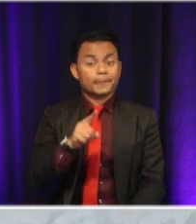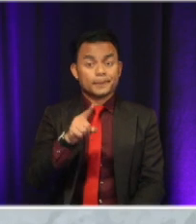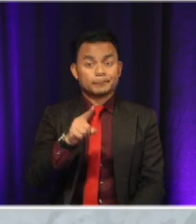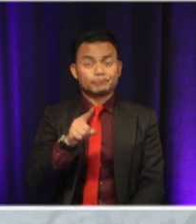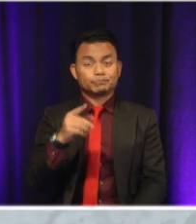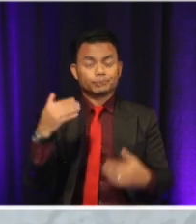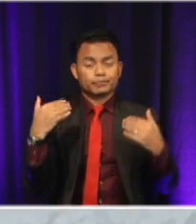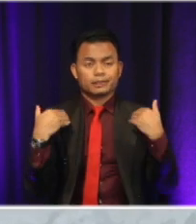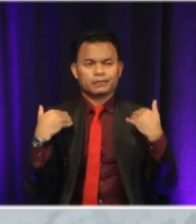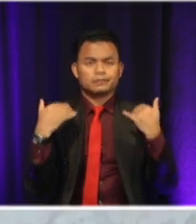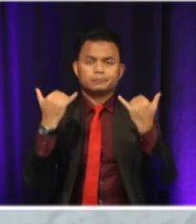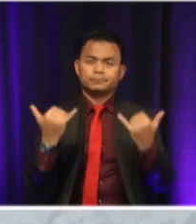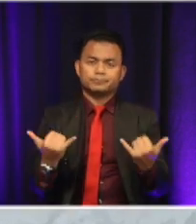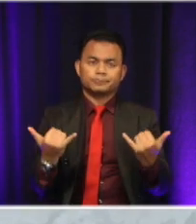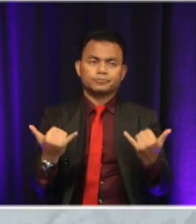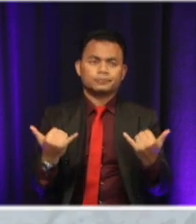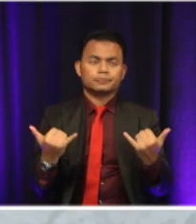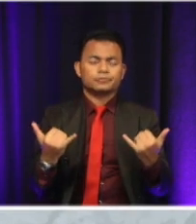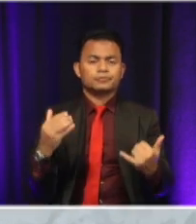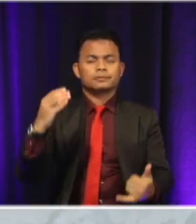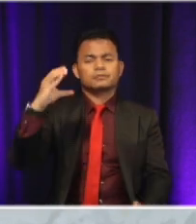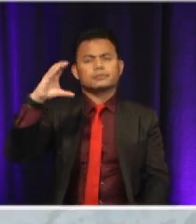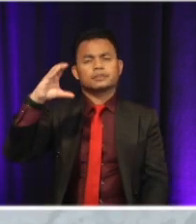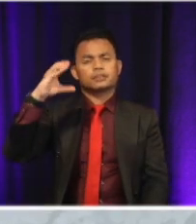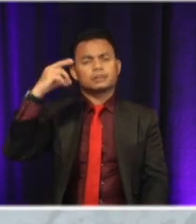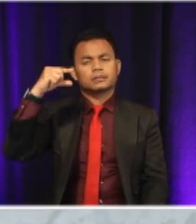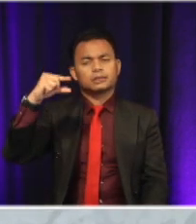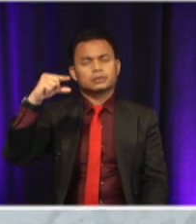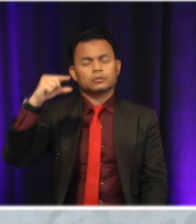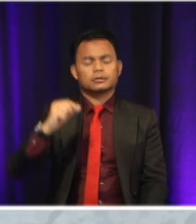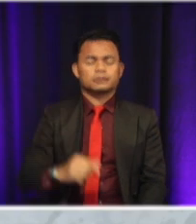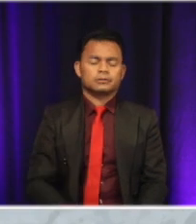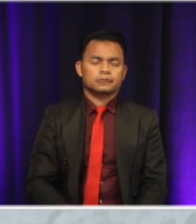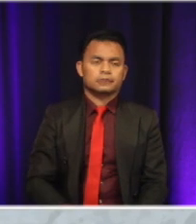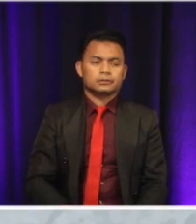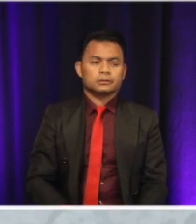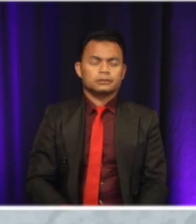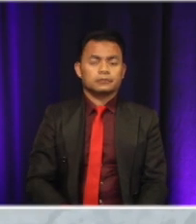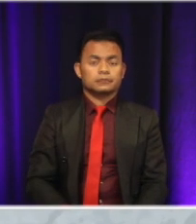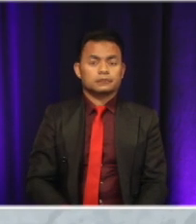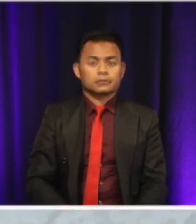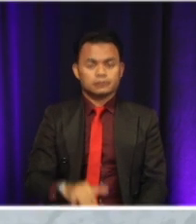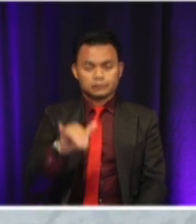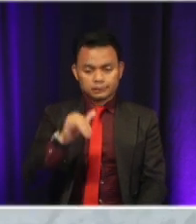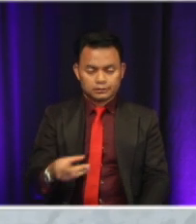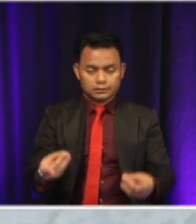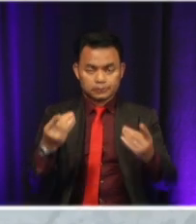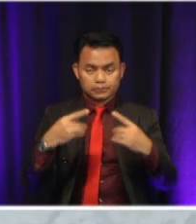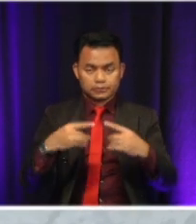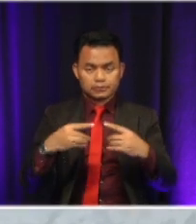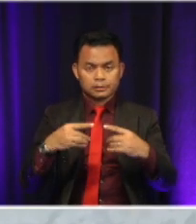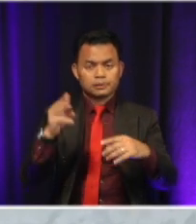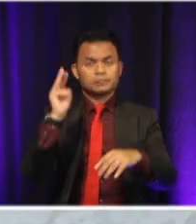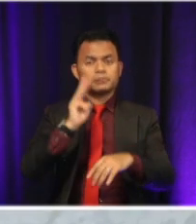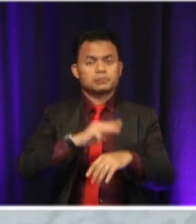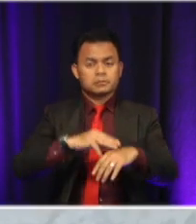here Charlie Gordon unexpectedly appearing at his teacher's lesson or class.